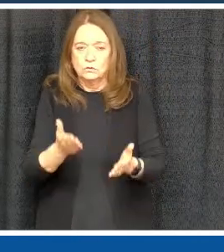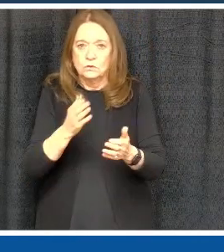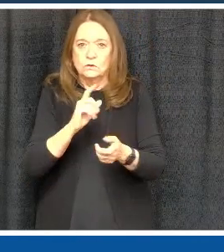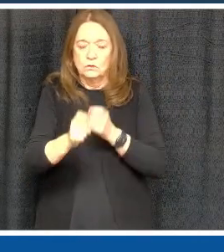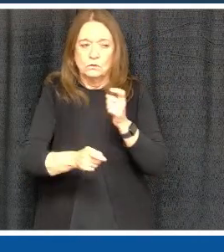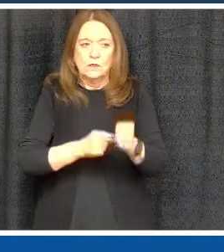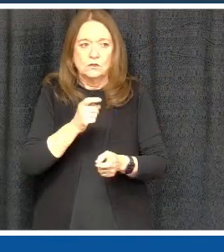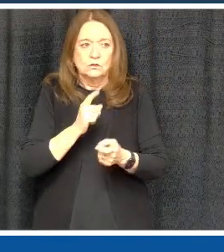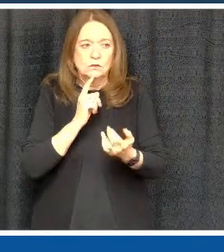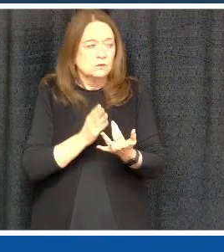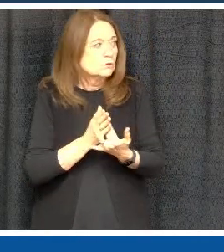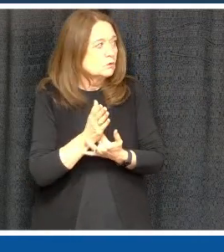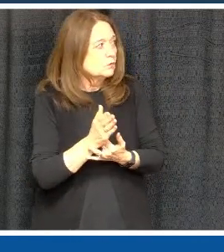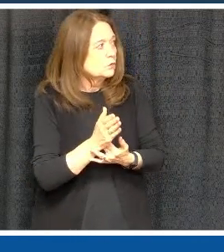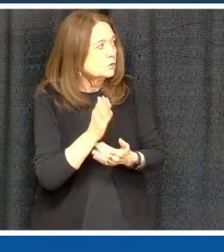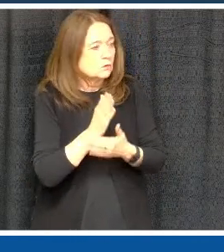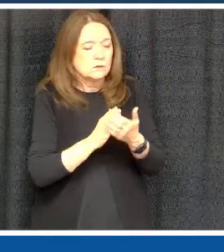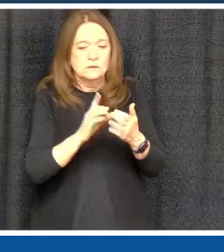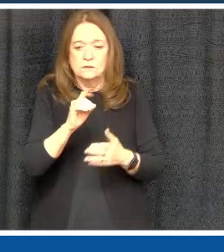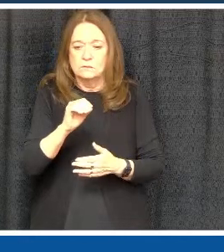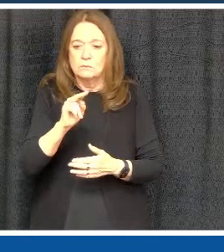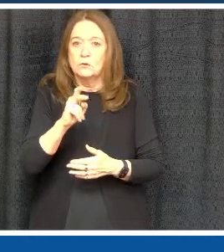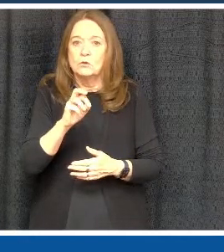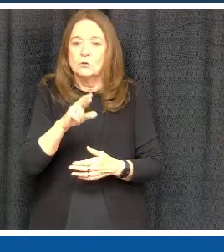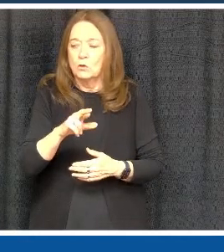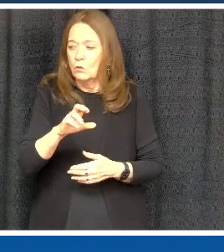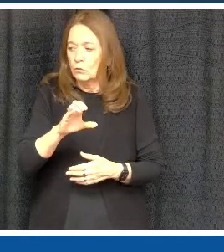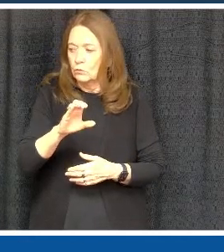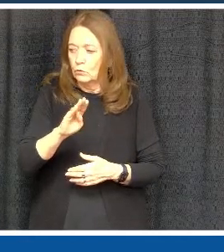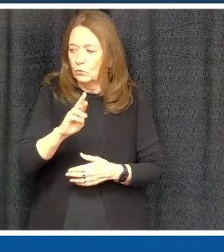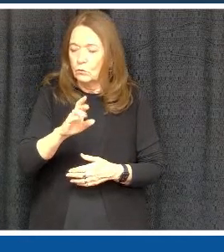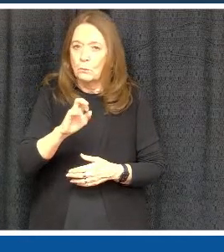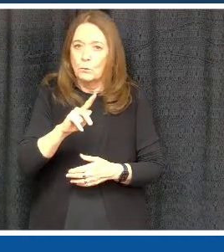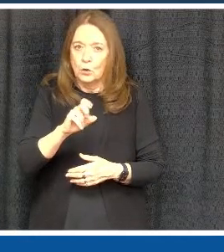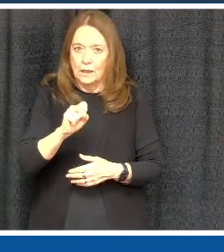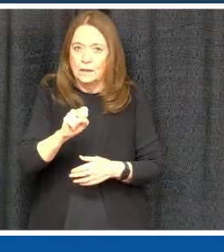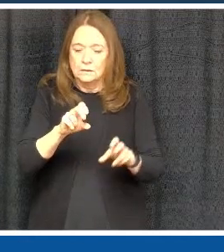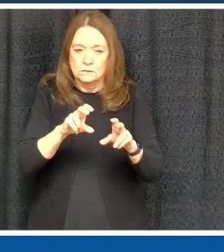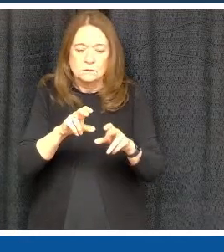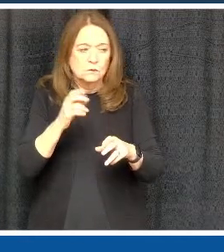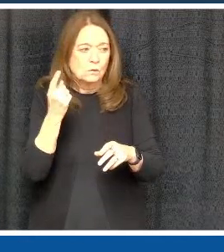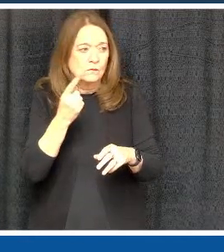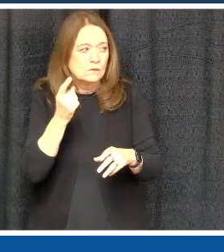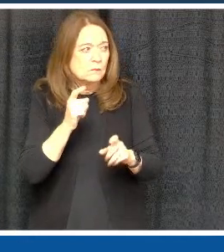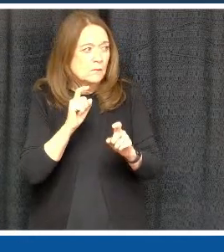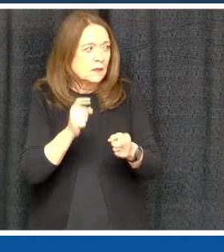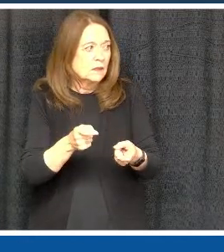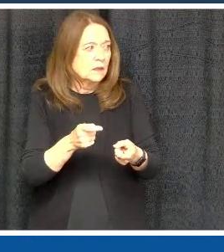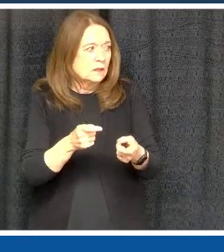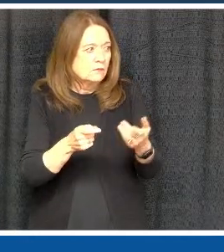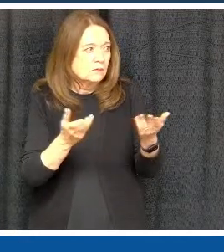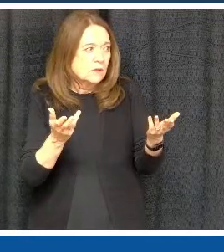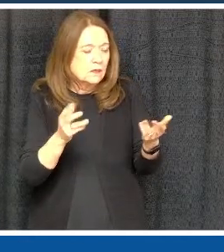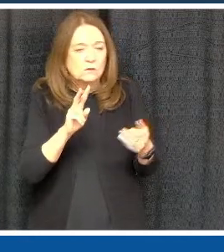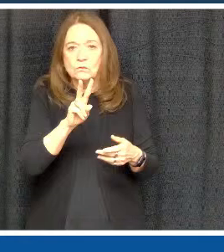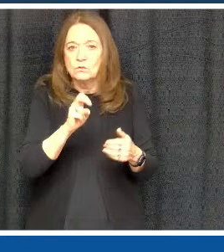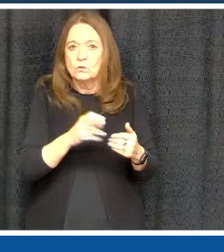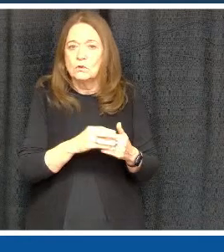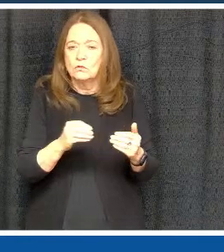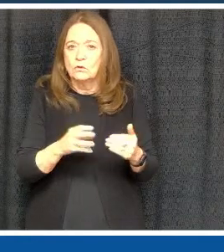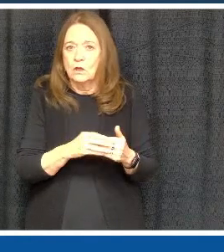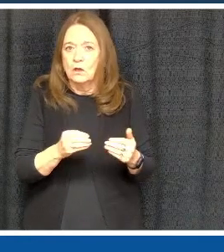do some donor bricks similar to this. So if somebody gives, say,